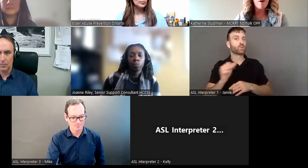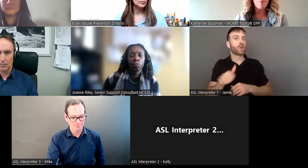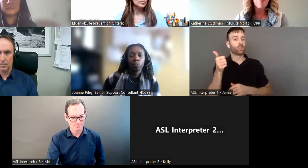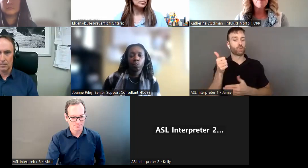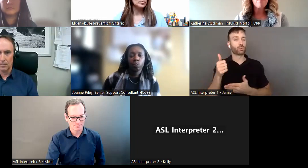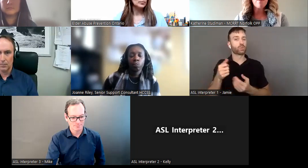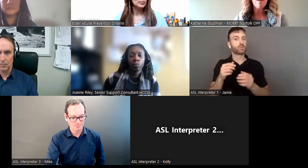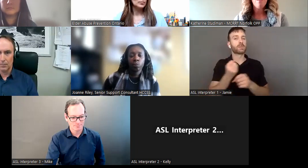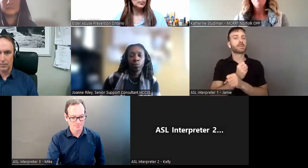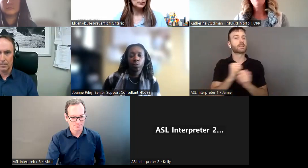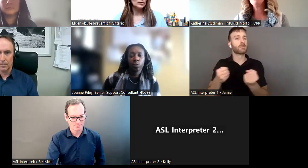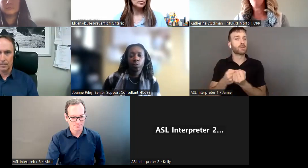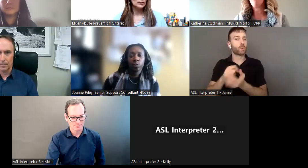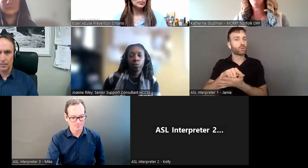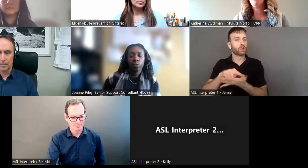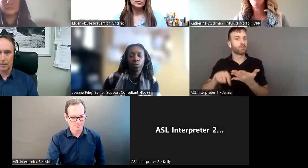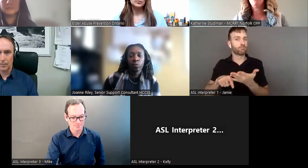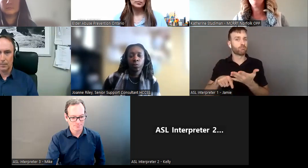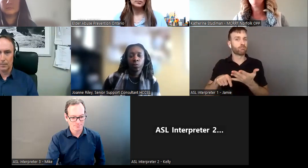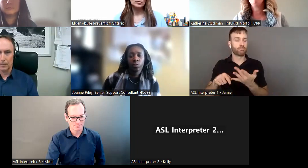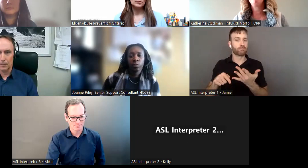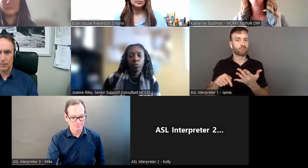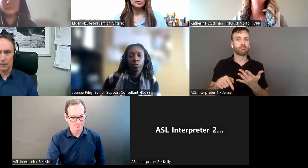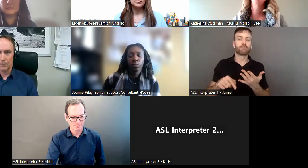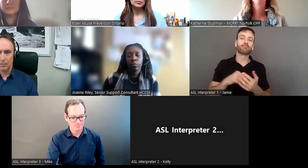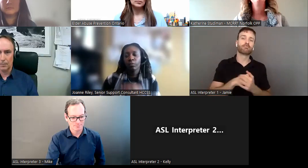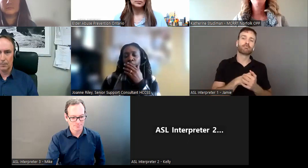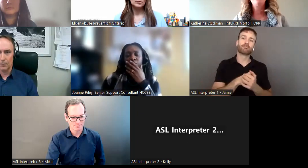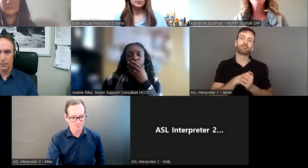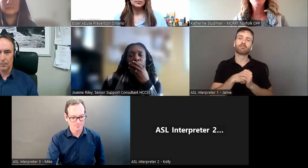supports and some other,